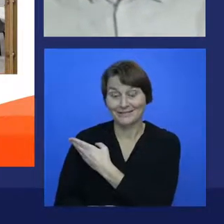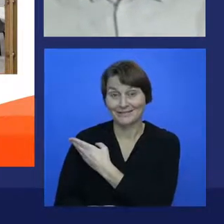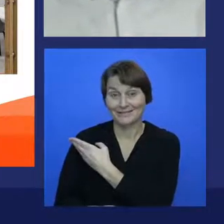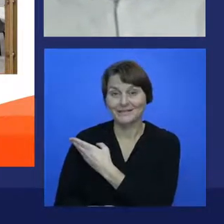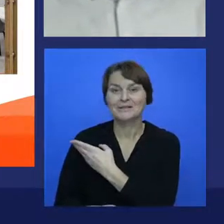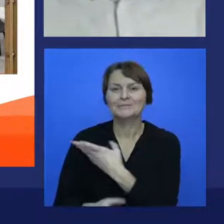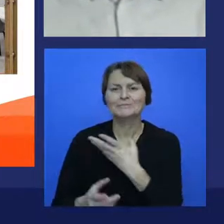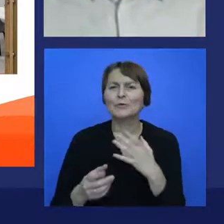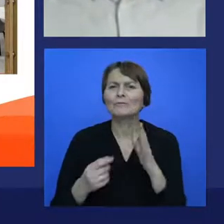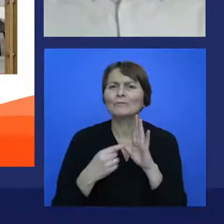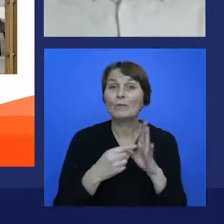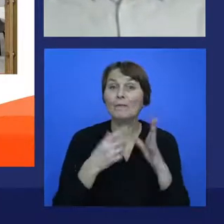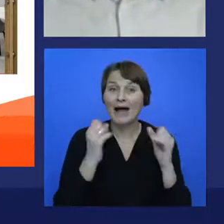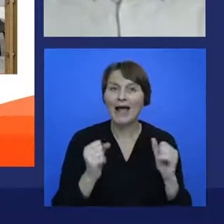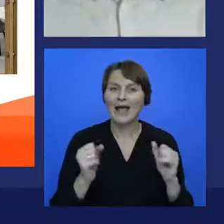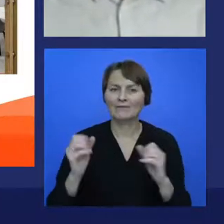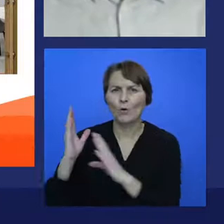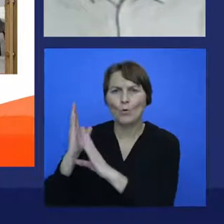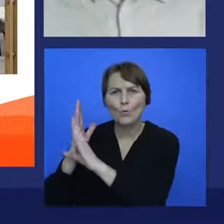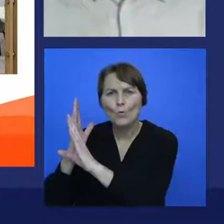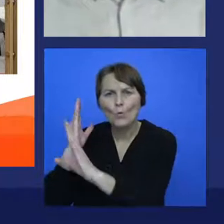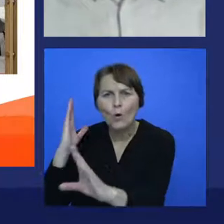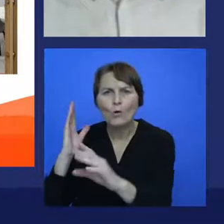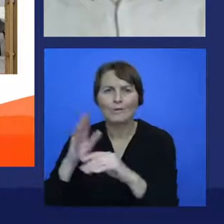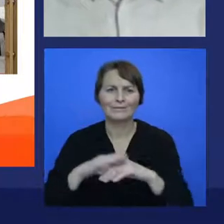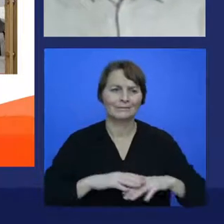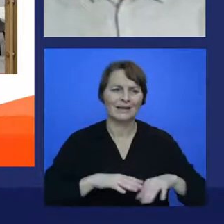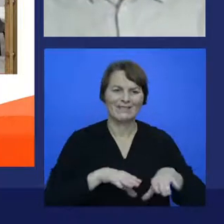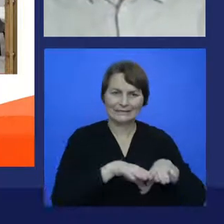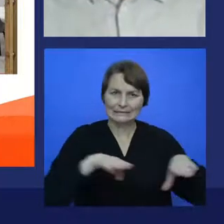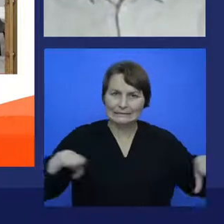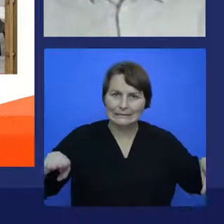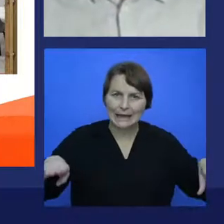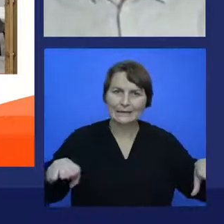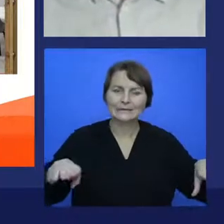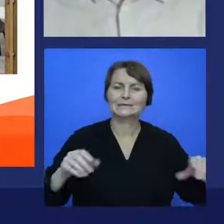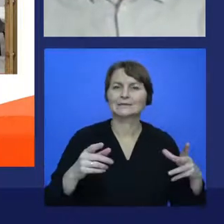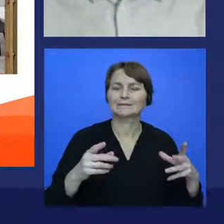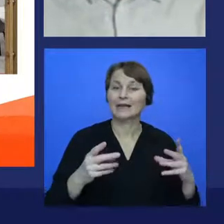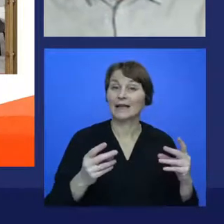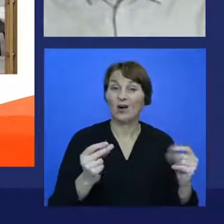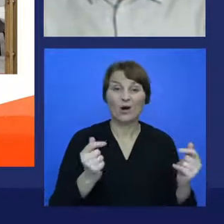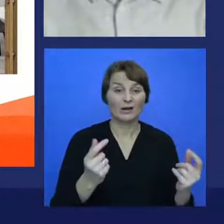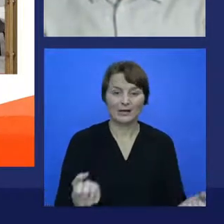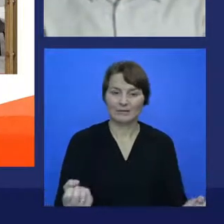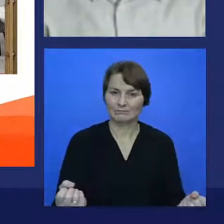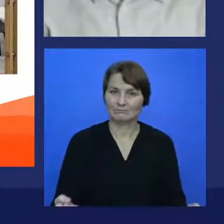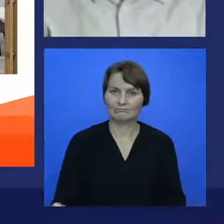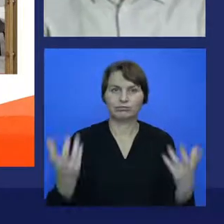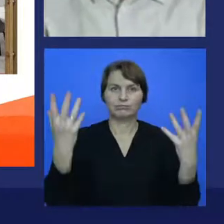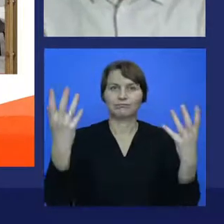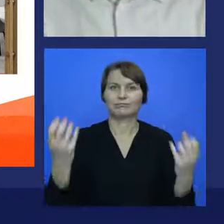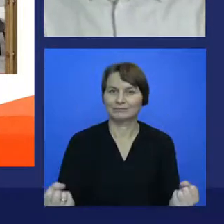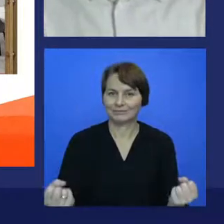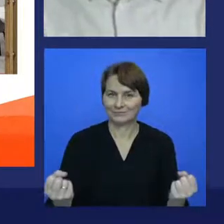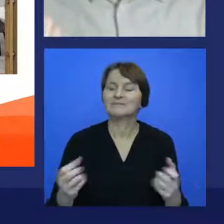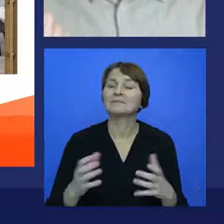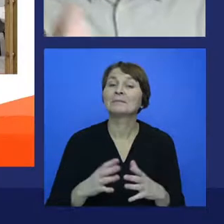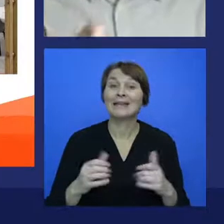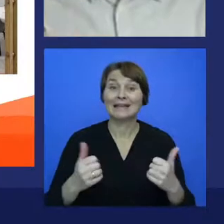and the desks automatically generated, and I started adding personalized hand-built features like the